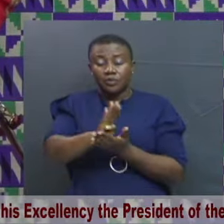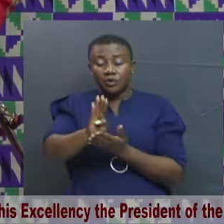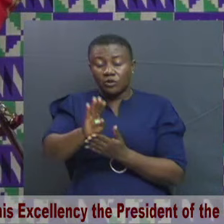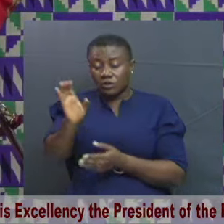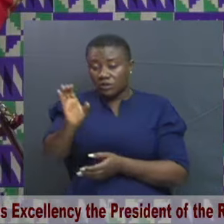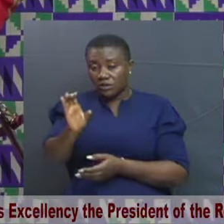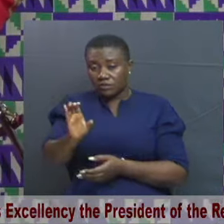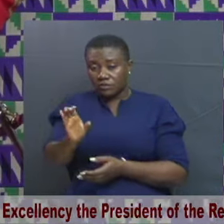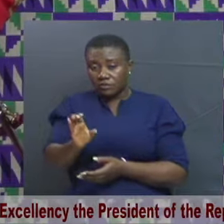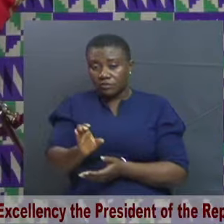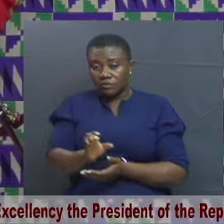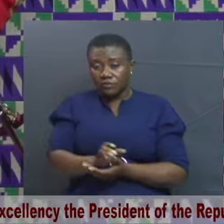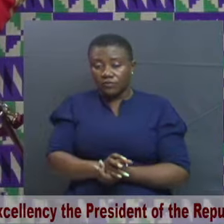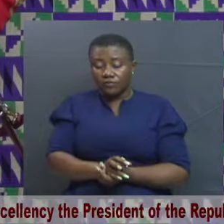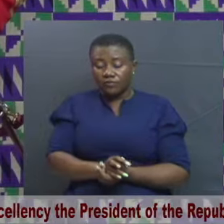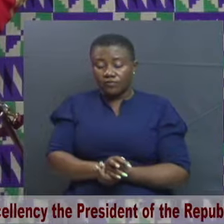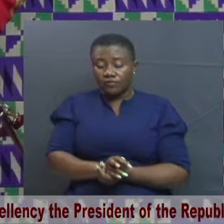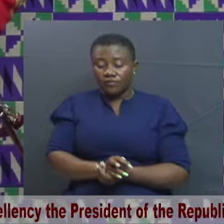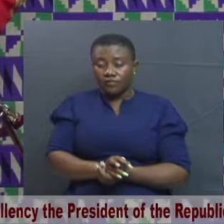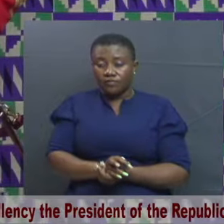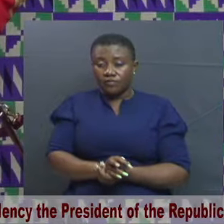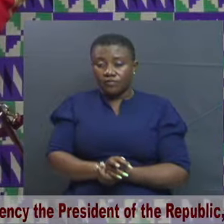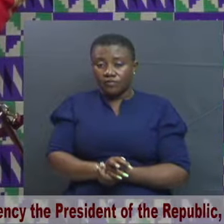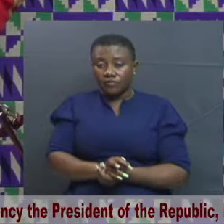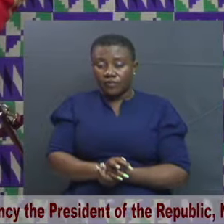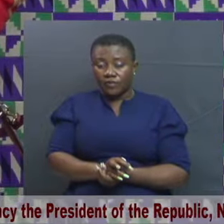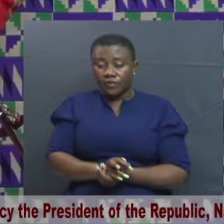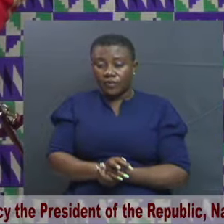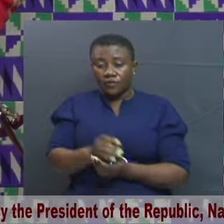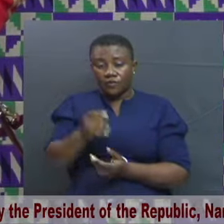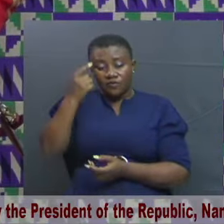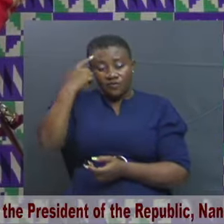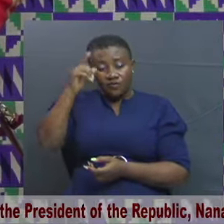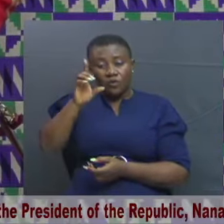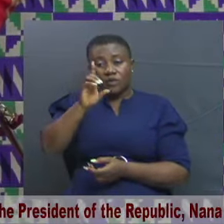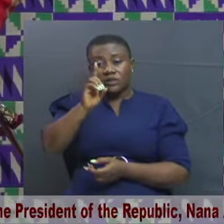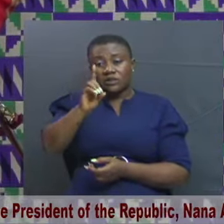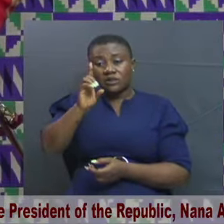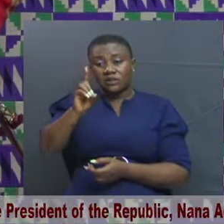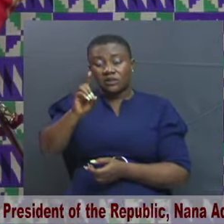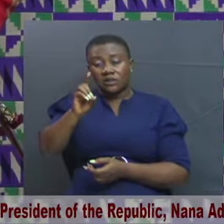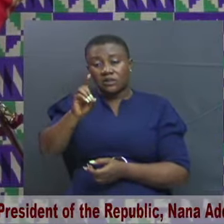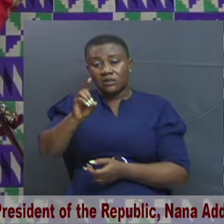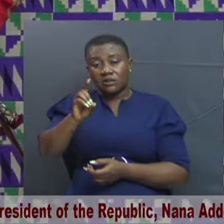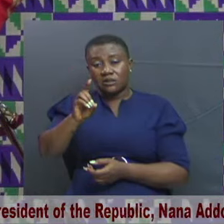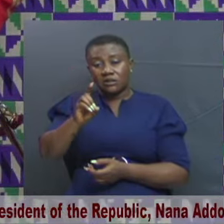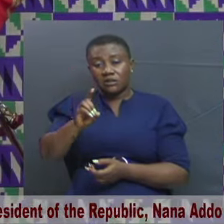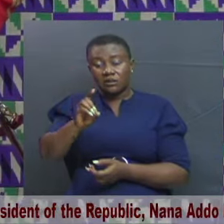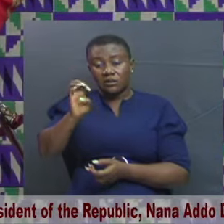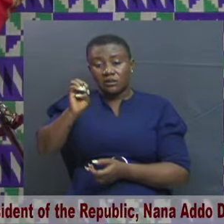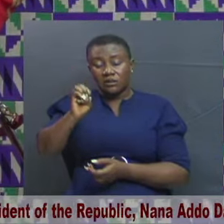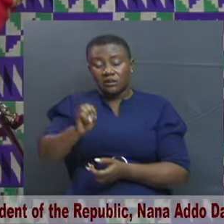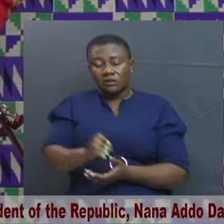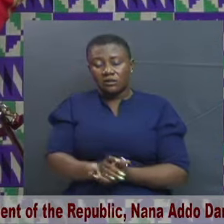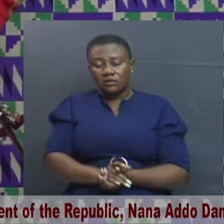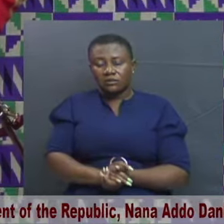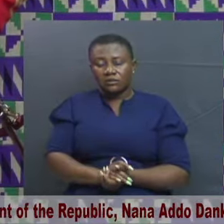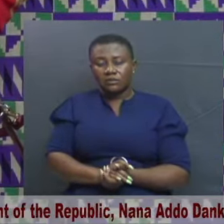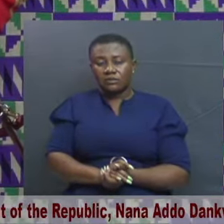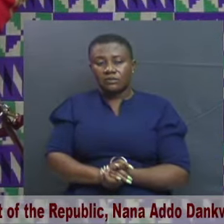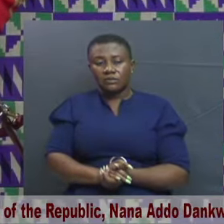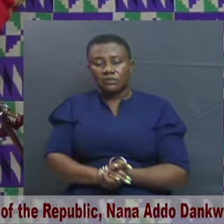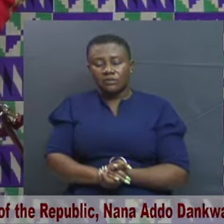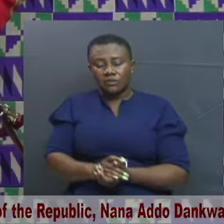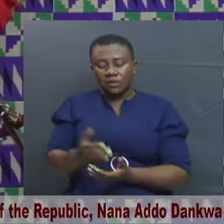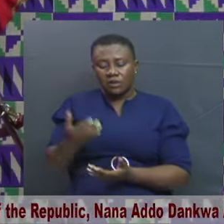CS for the last leg of the domestic death exchange on 5th September 2023 a week